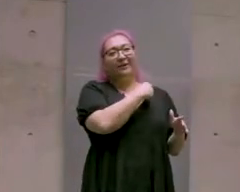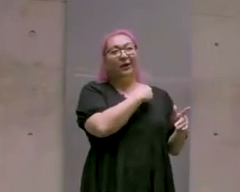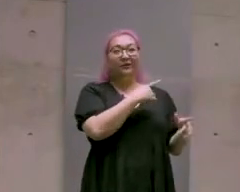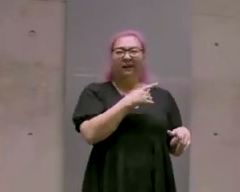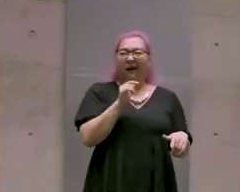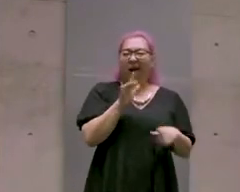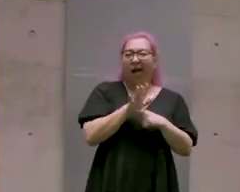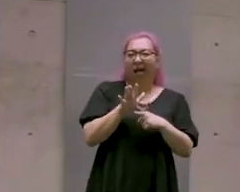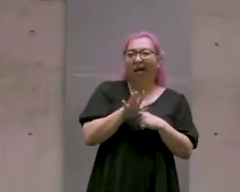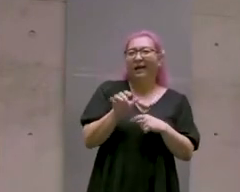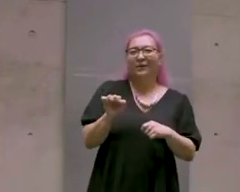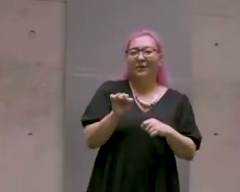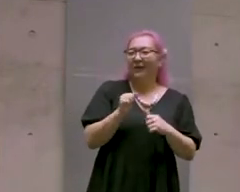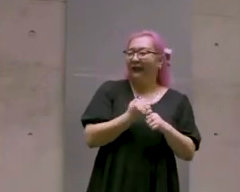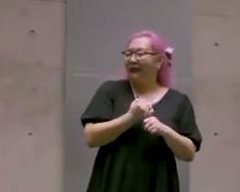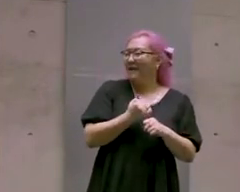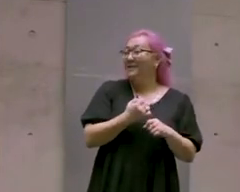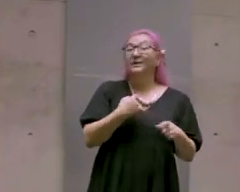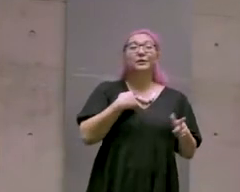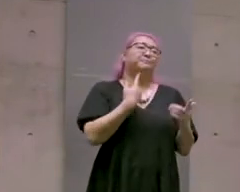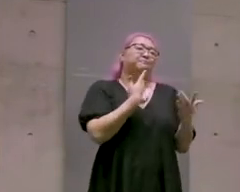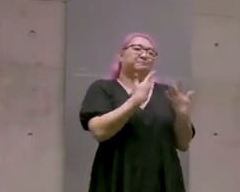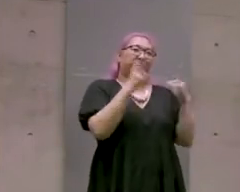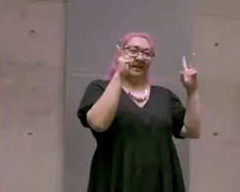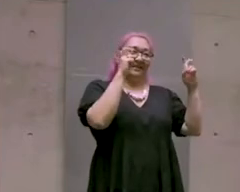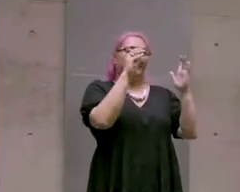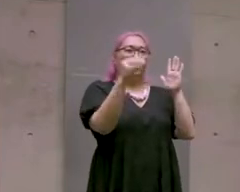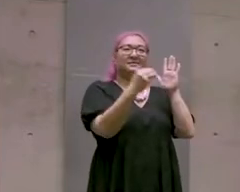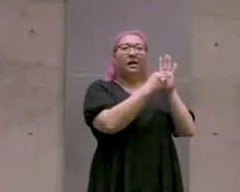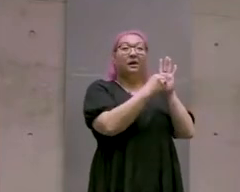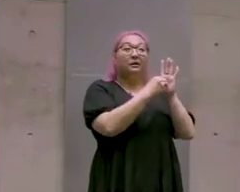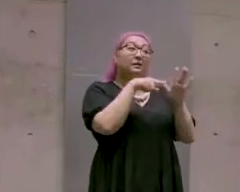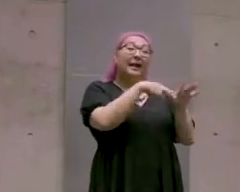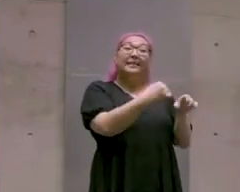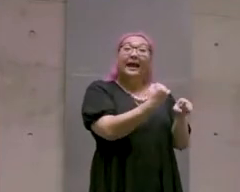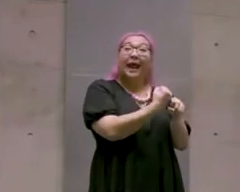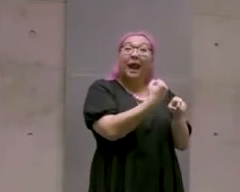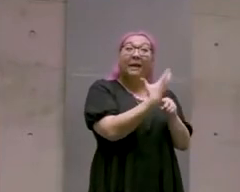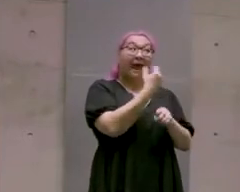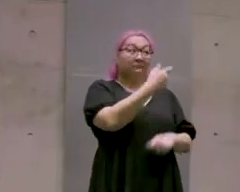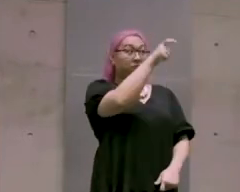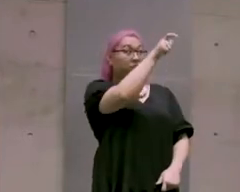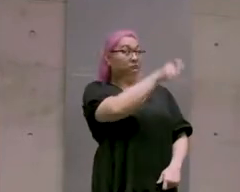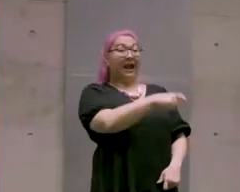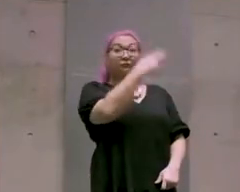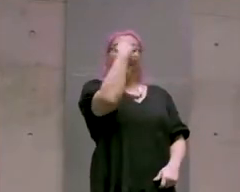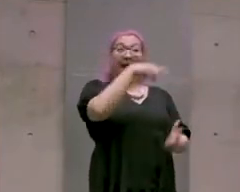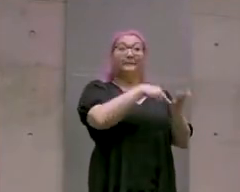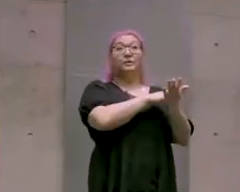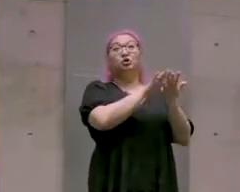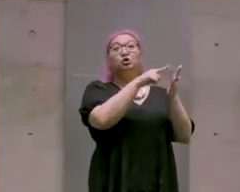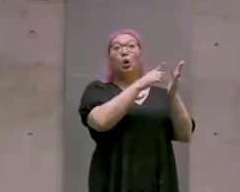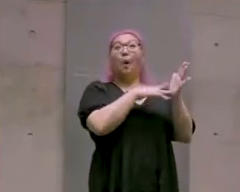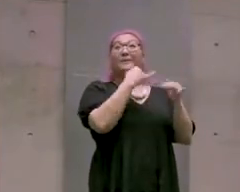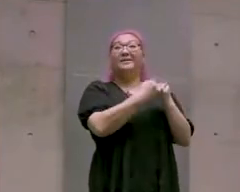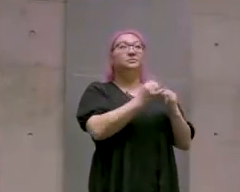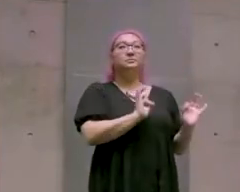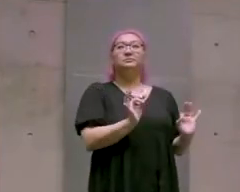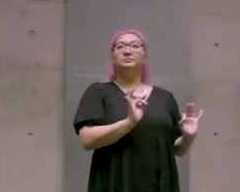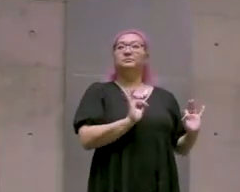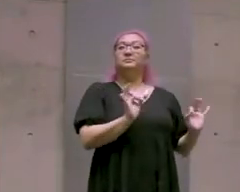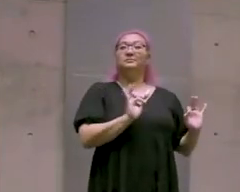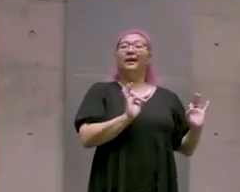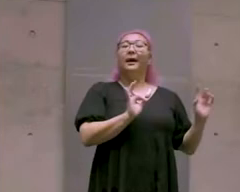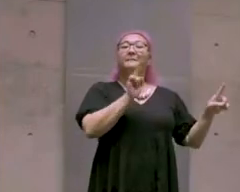idea. And then I called it that. There was no Thomas in the game, but what was weird was on Congregate in the comments,